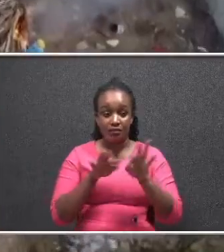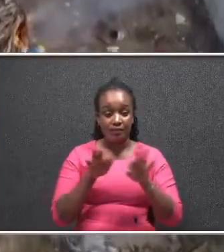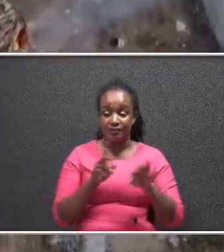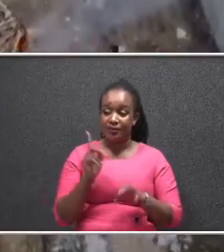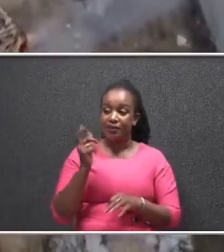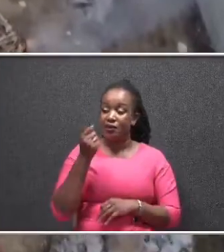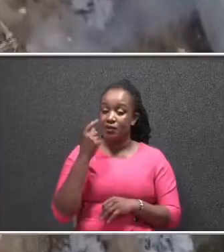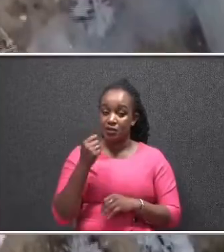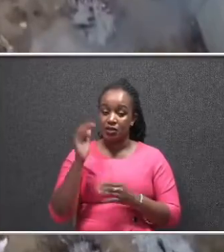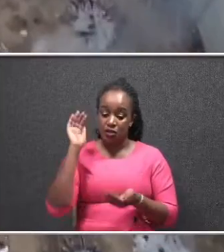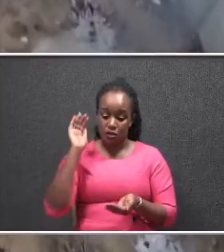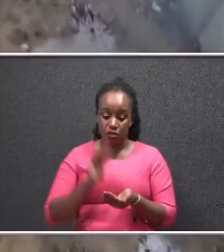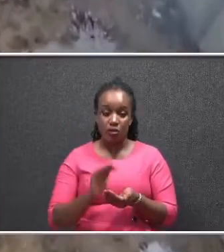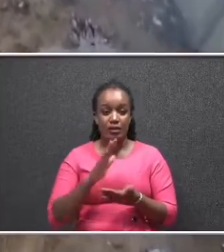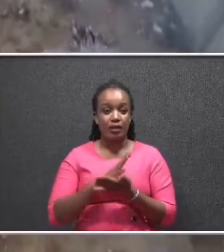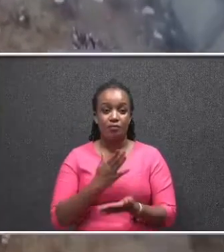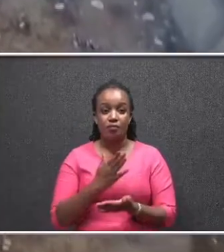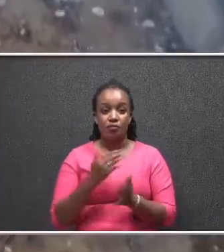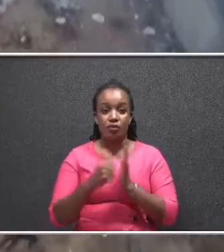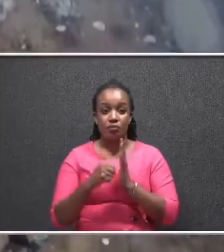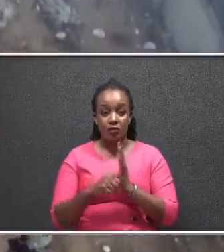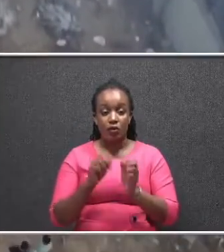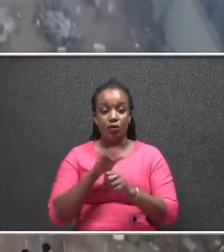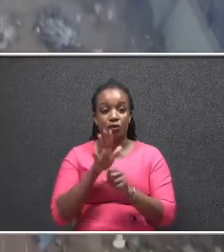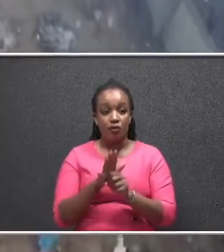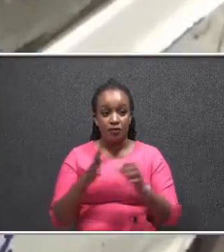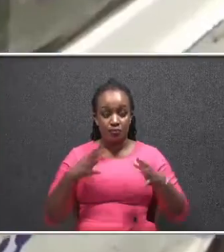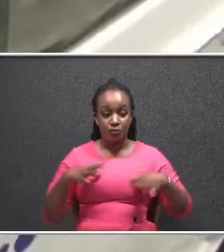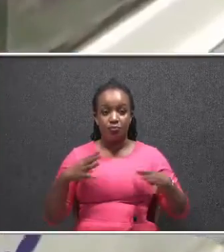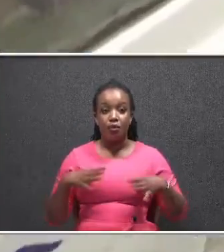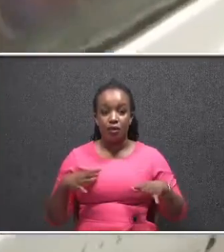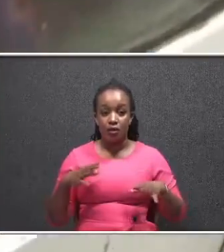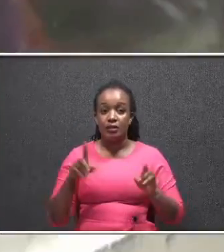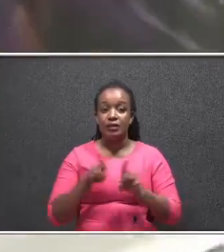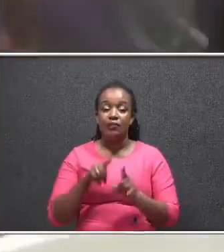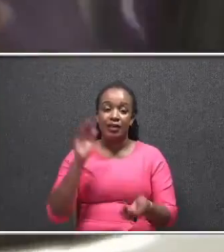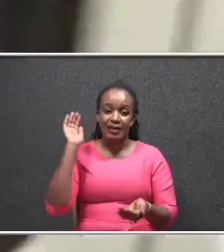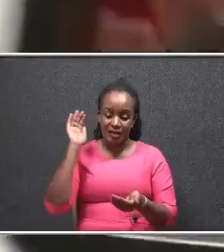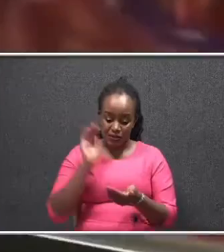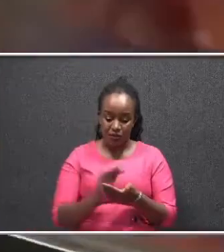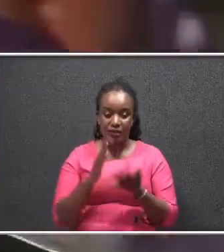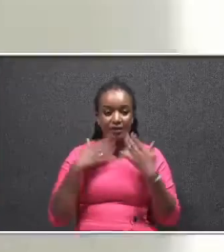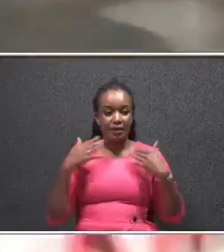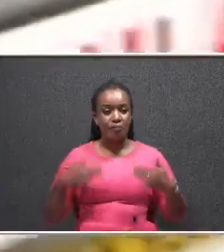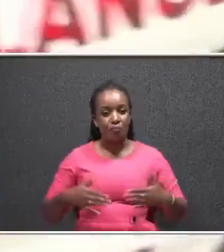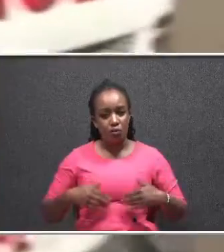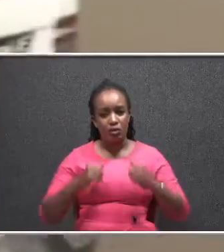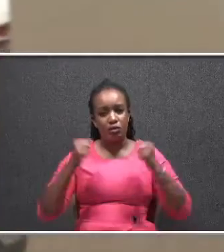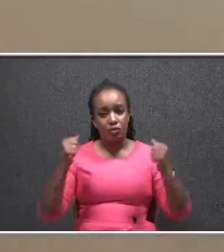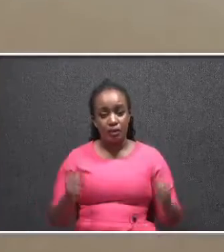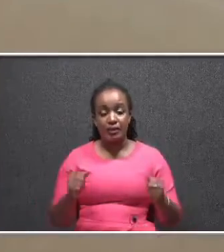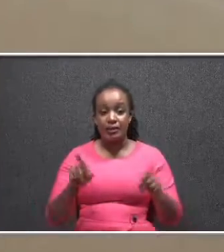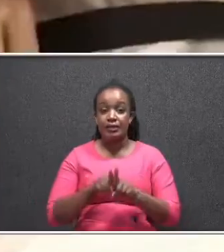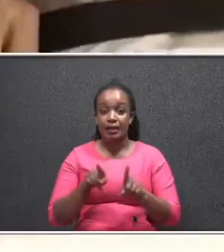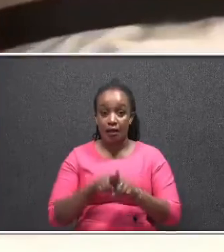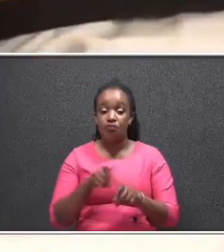reduce inflammation for COVID-19 patients, but at the same time reducing immunity and pushing up blood sugar levels